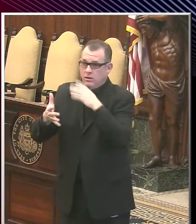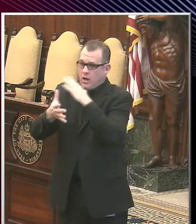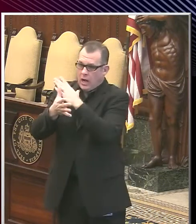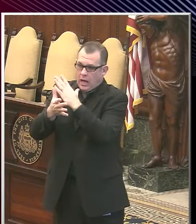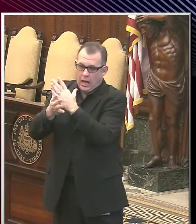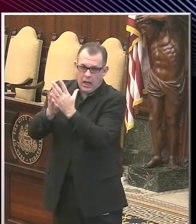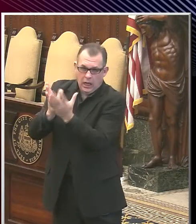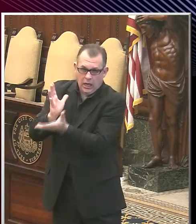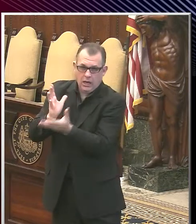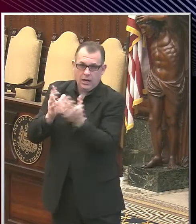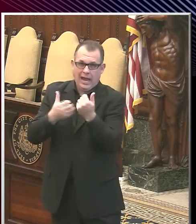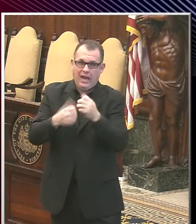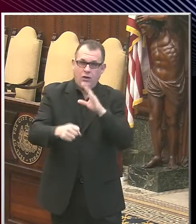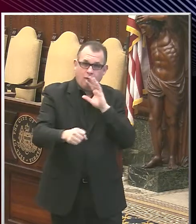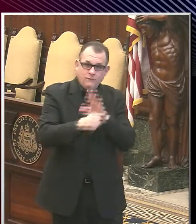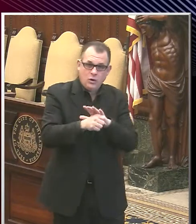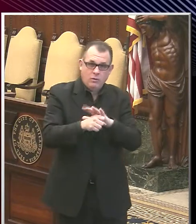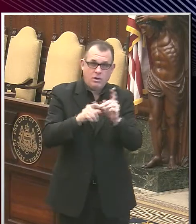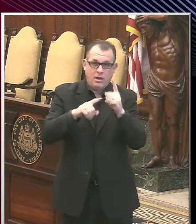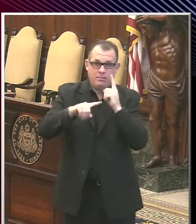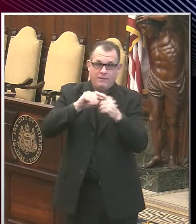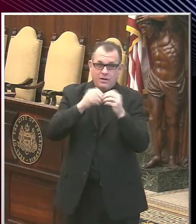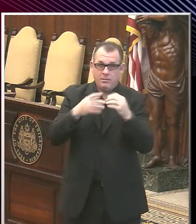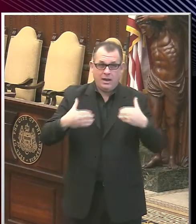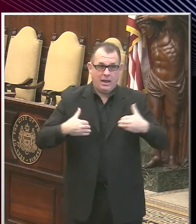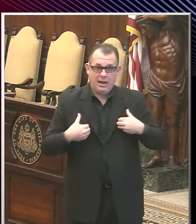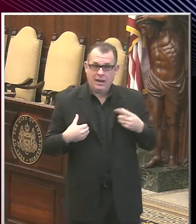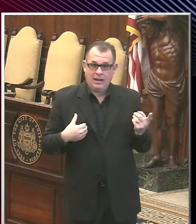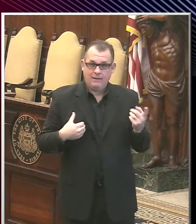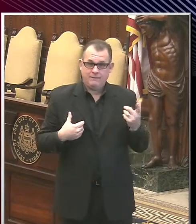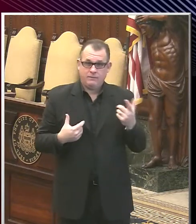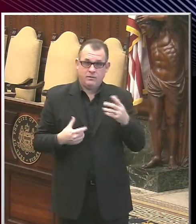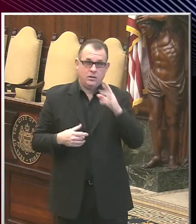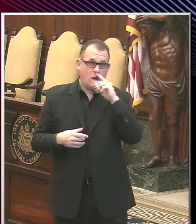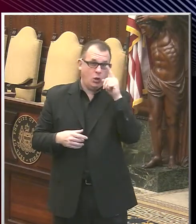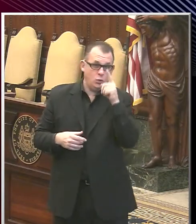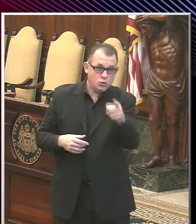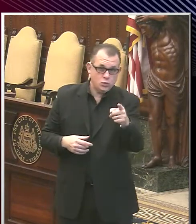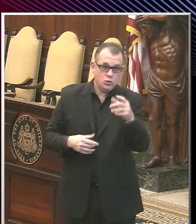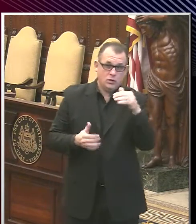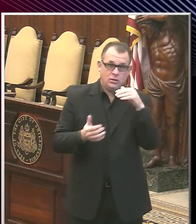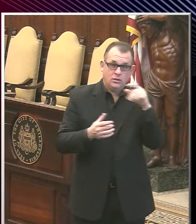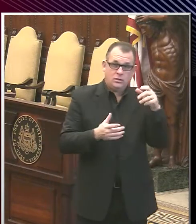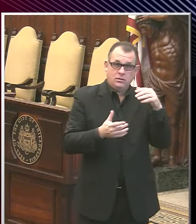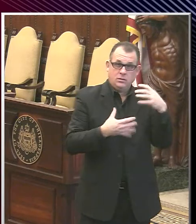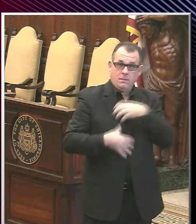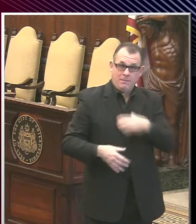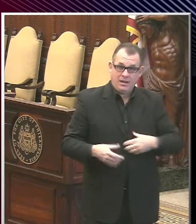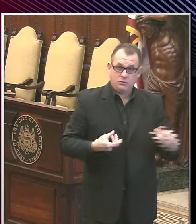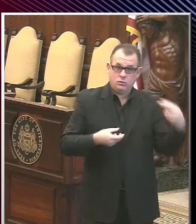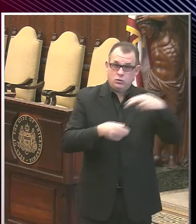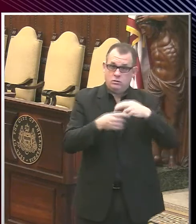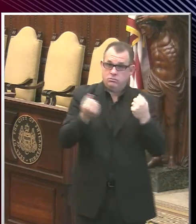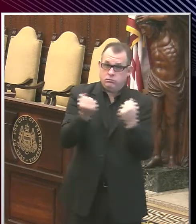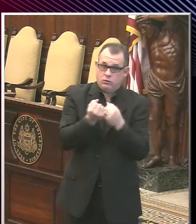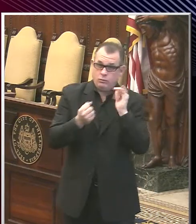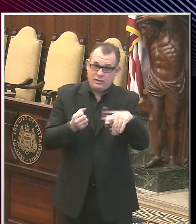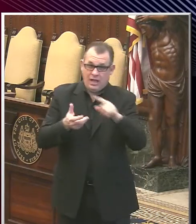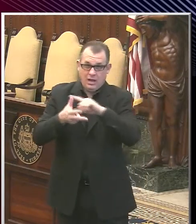are, and where we are with confirmed cases, are both you and the mayor on board